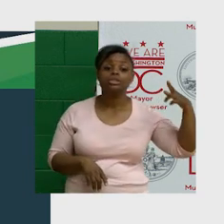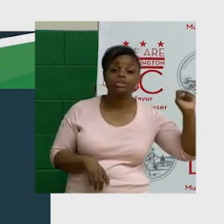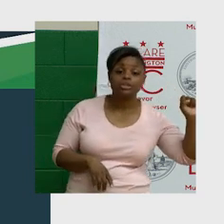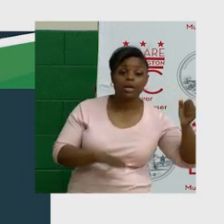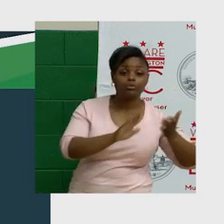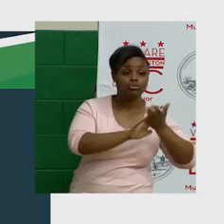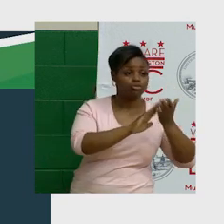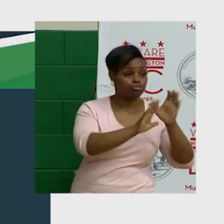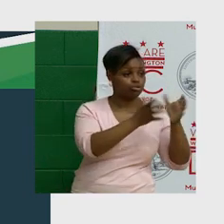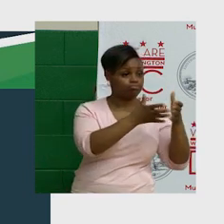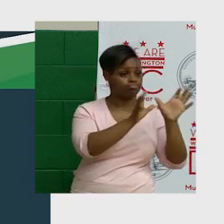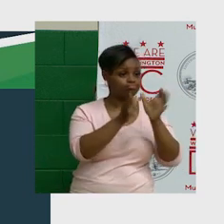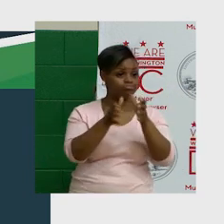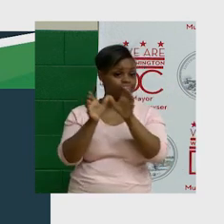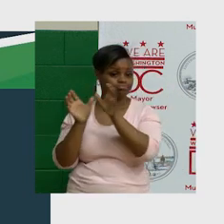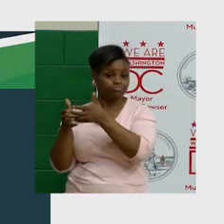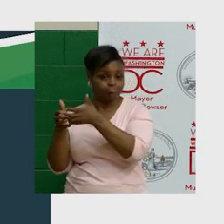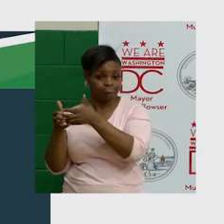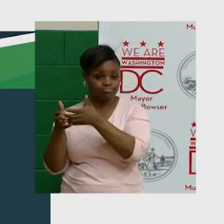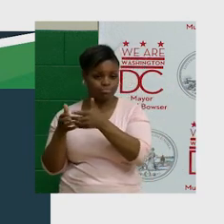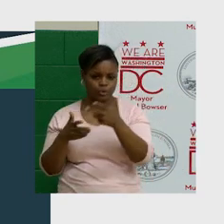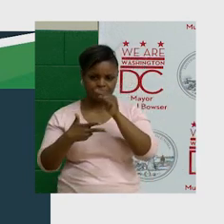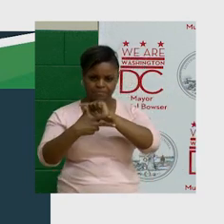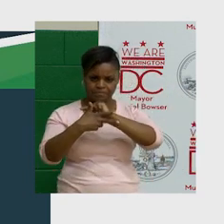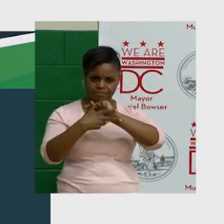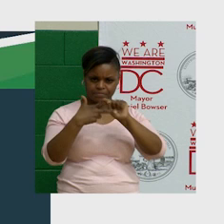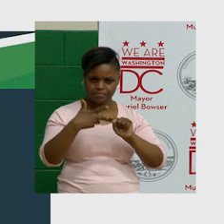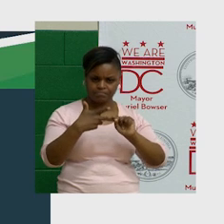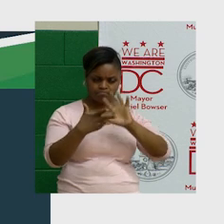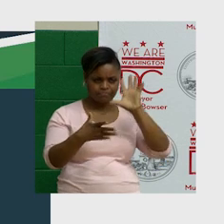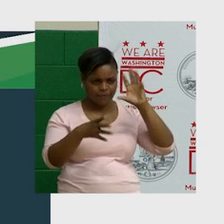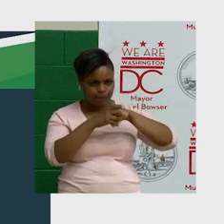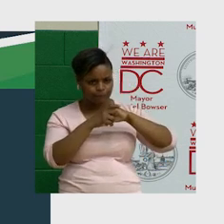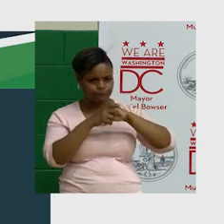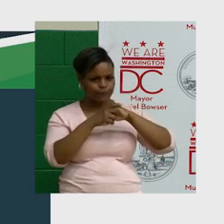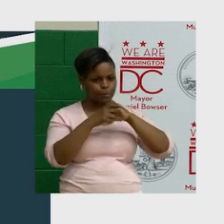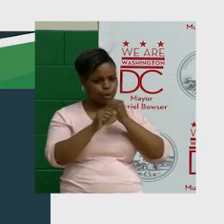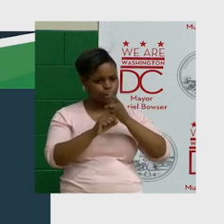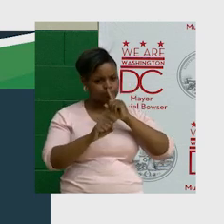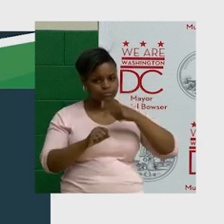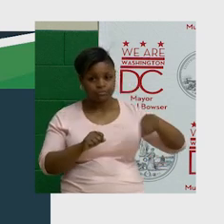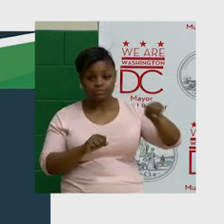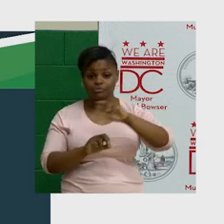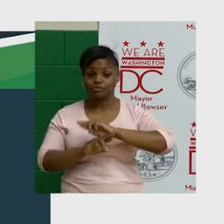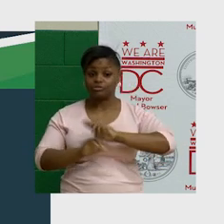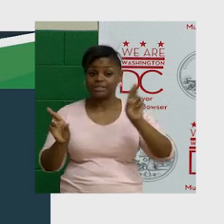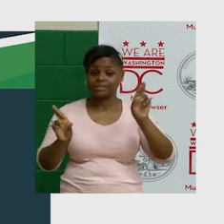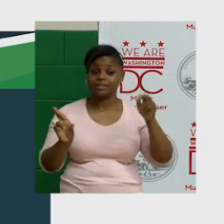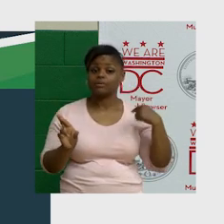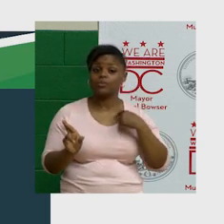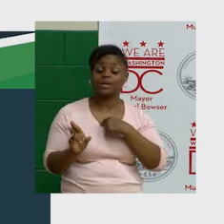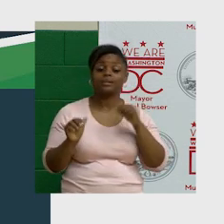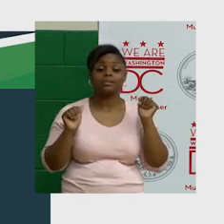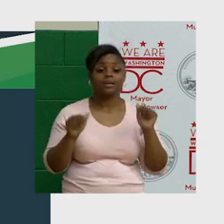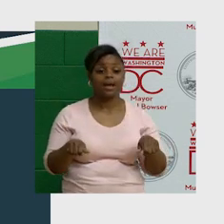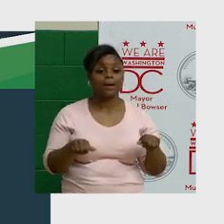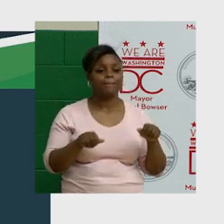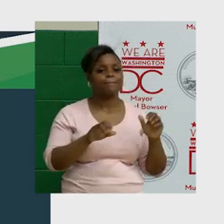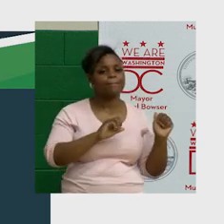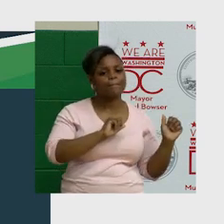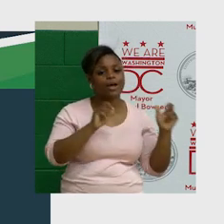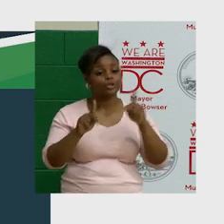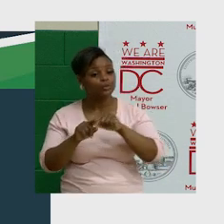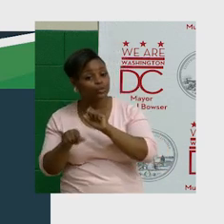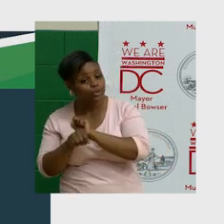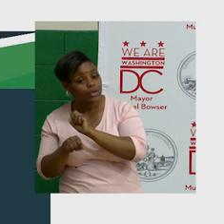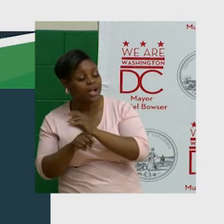Emergency Operations Group, who are really the three tiers of ensuring that we're prepared and we can clear and get folks back to